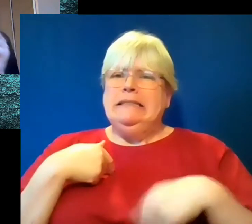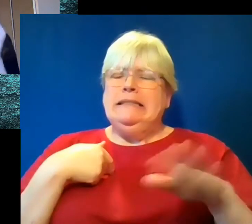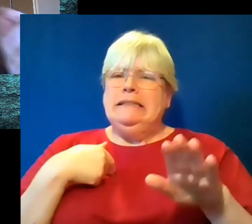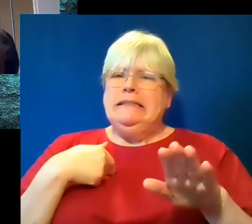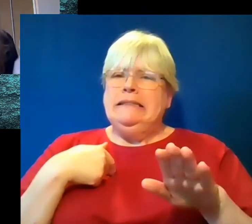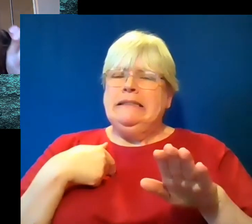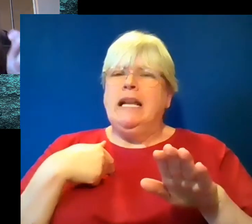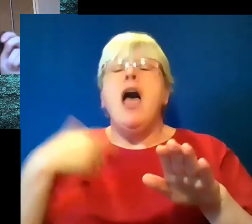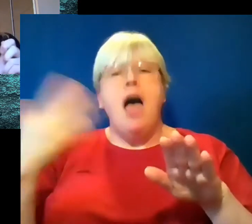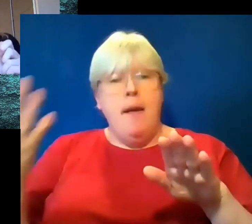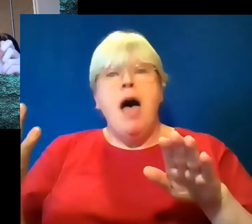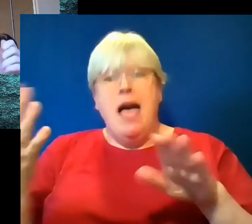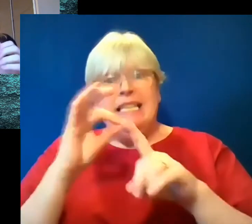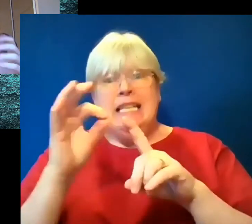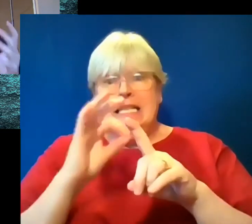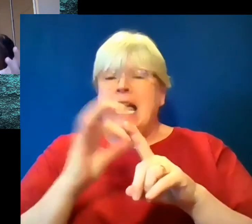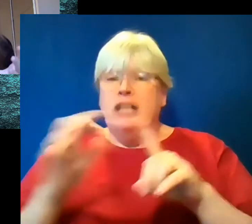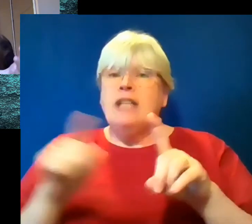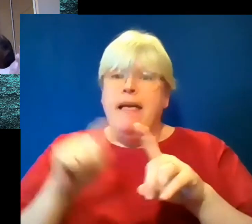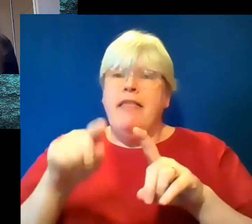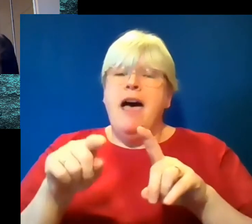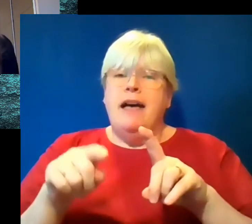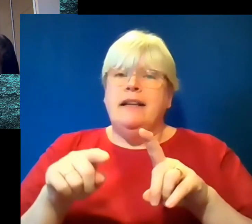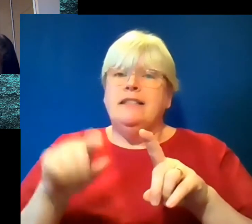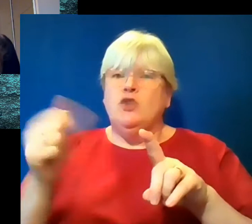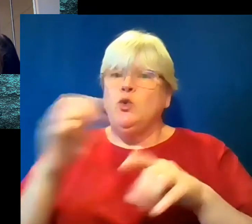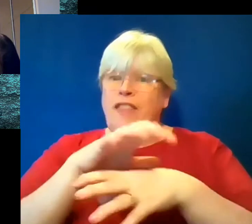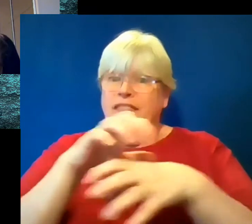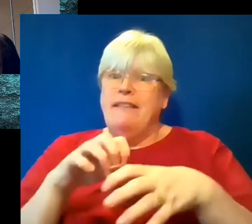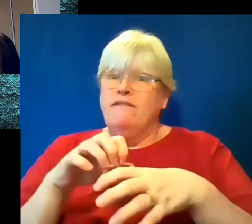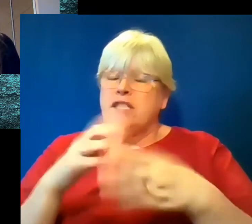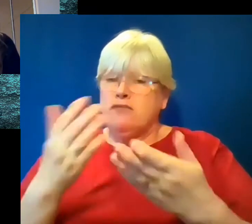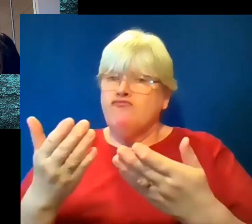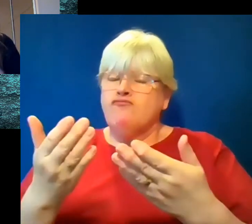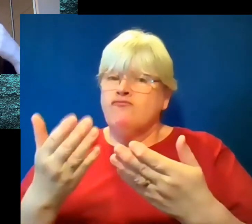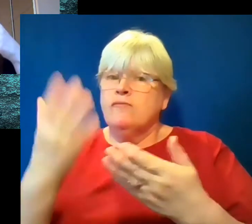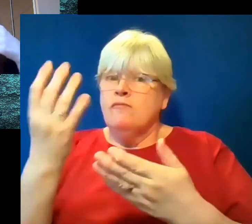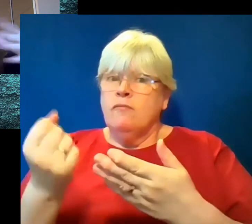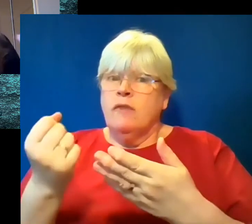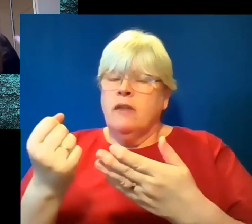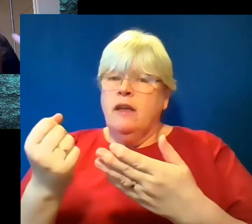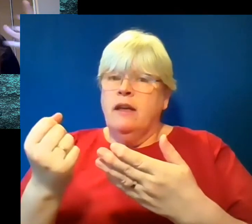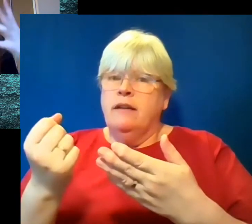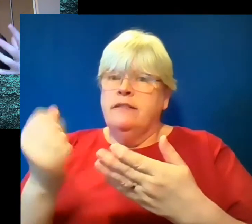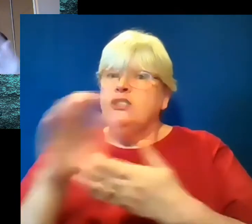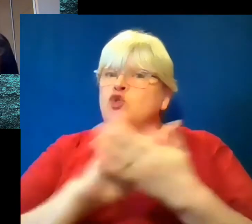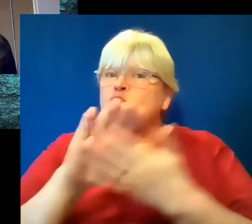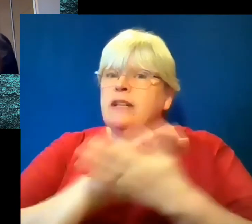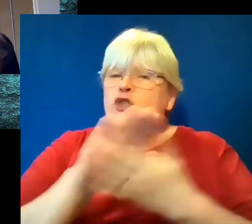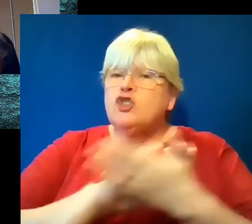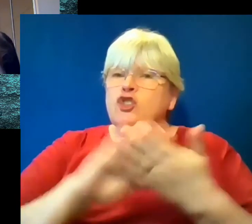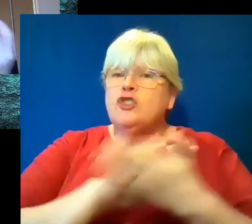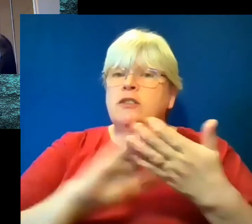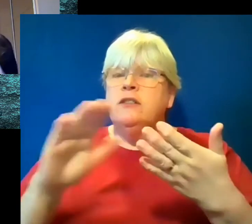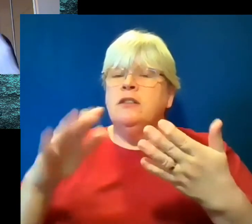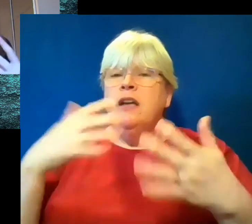But all the little details, like in the Good Thieves, for instance, the descriptions of exactly where it